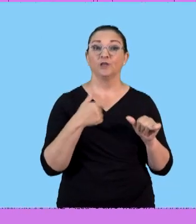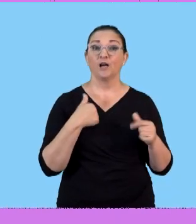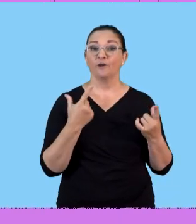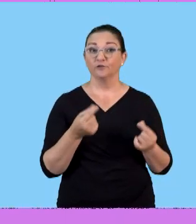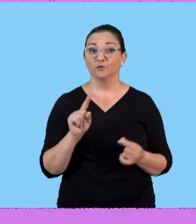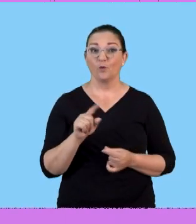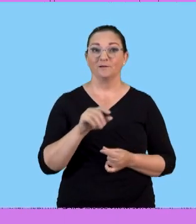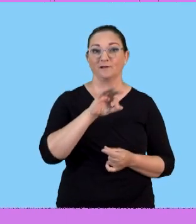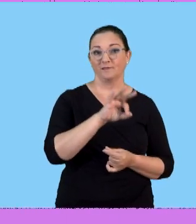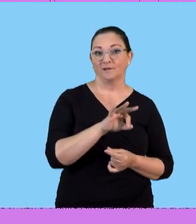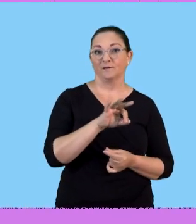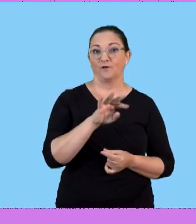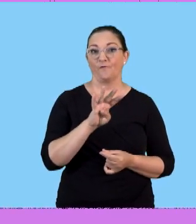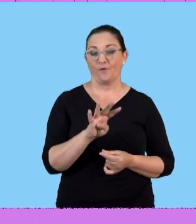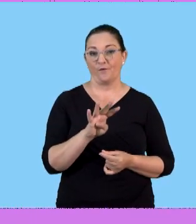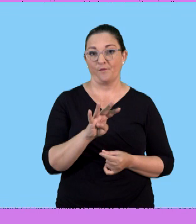got 34